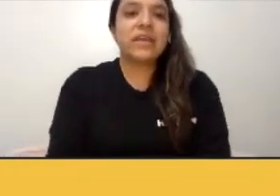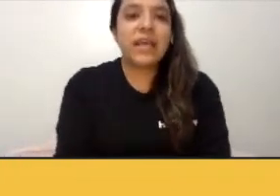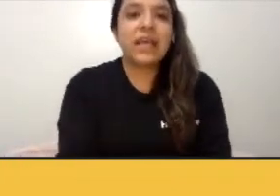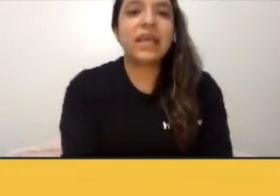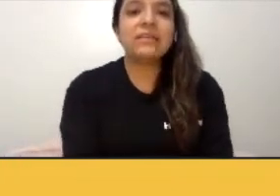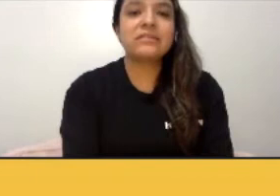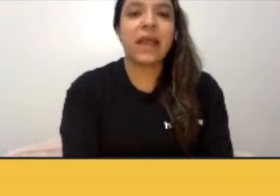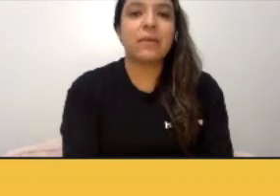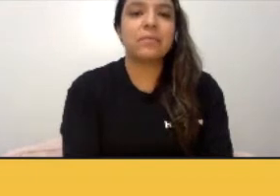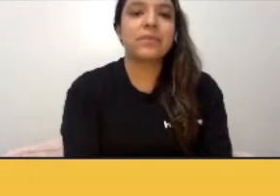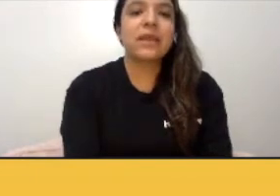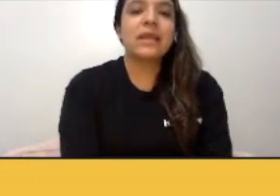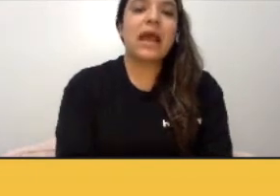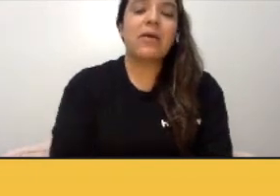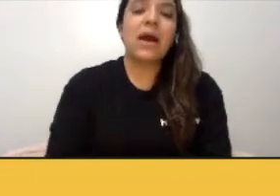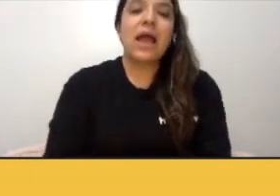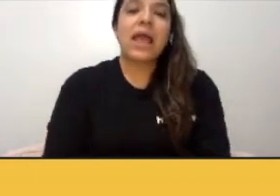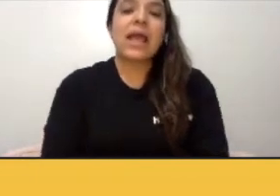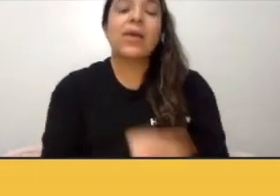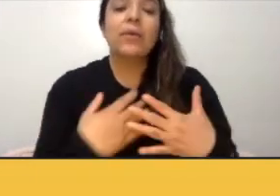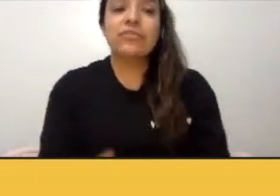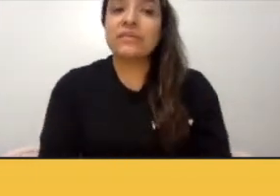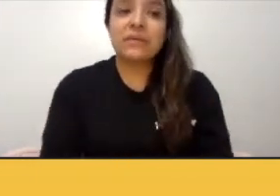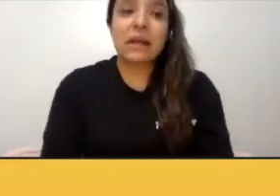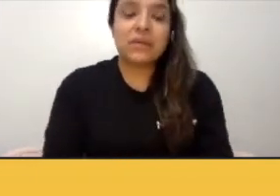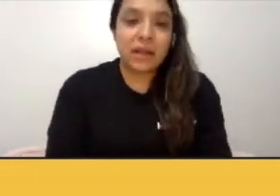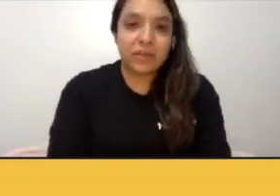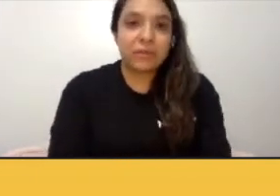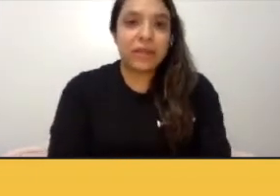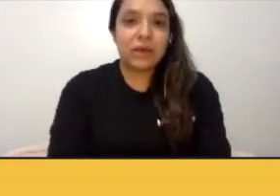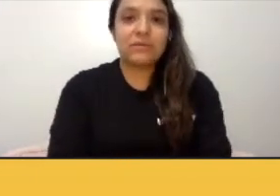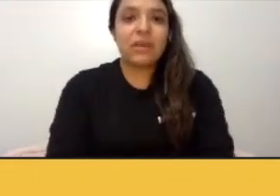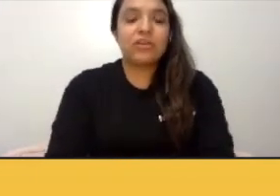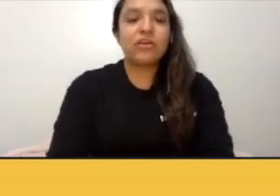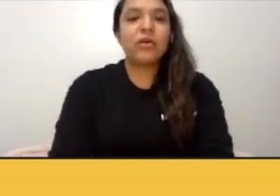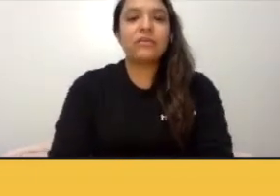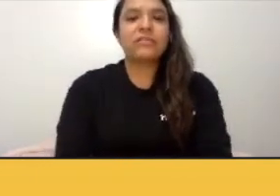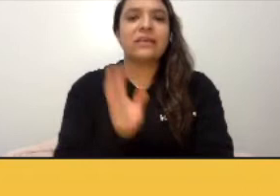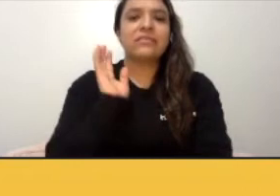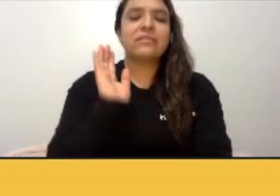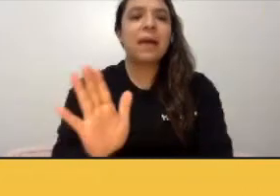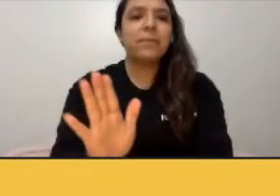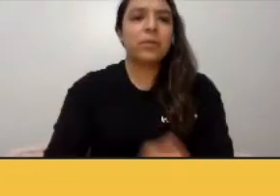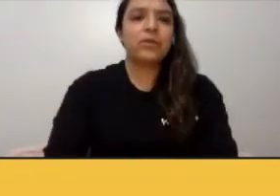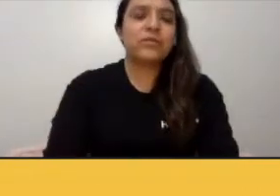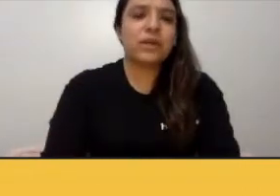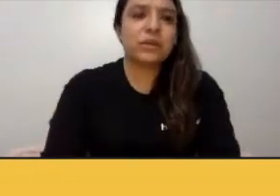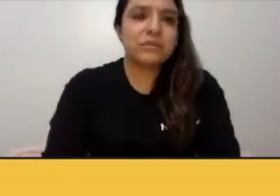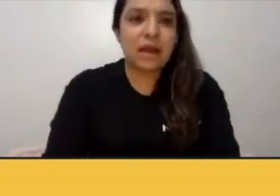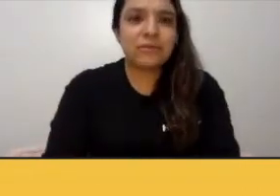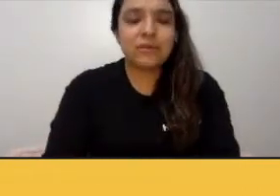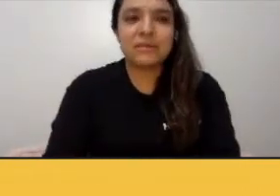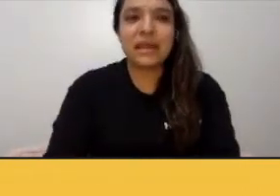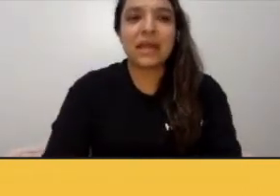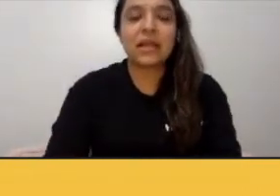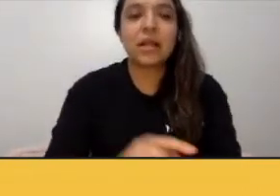is King Sam. Now, just like we've done with the other videos, you're going to say stop when you see a glue